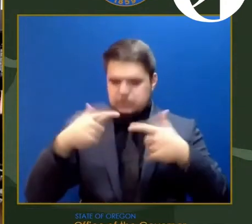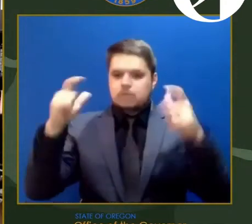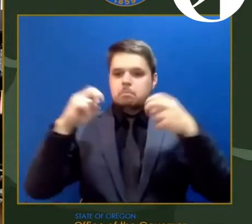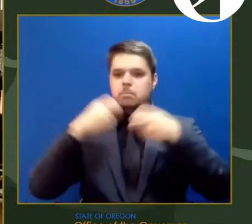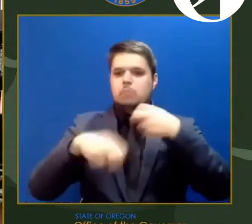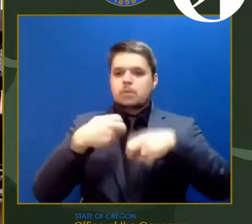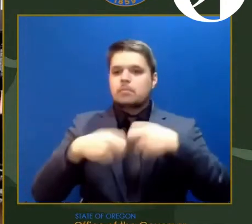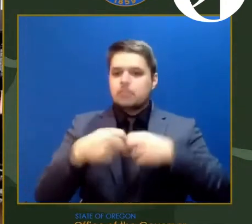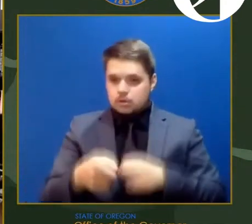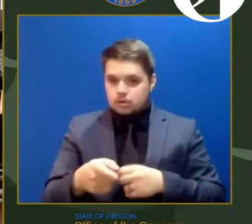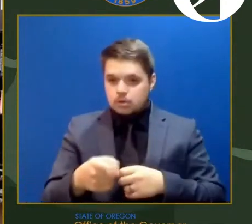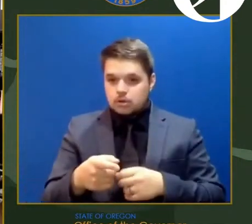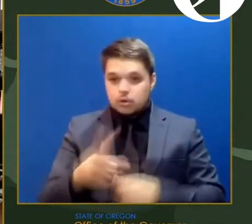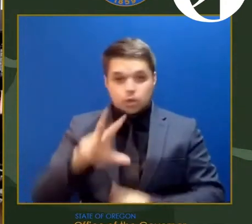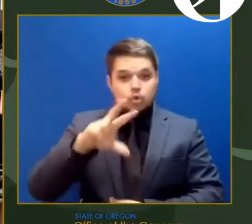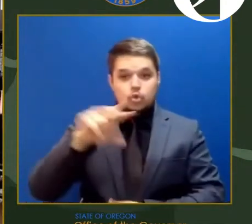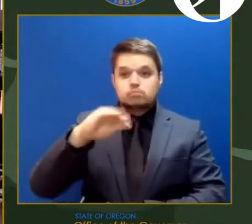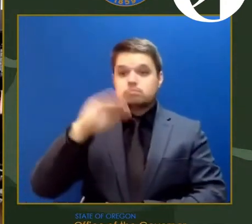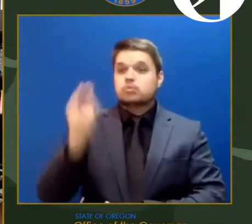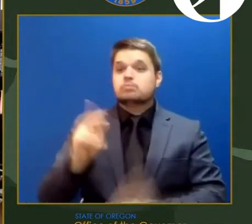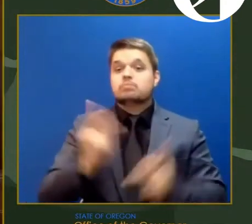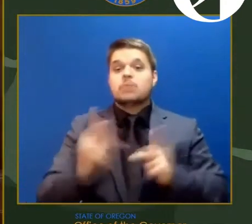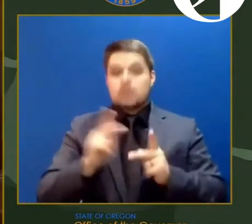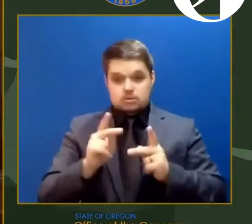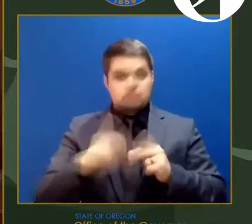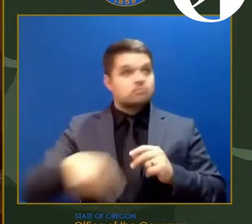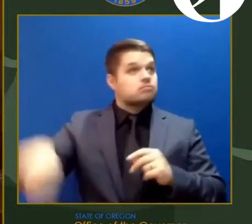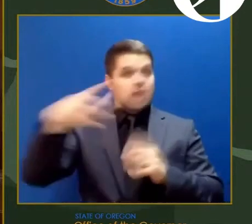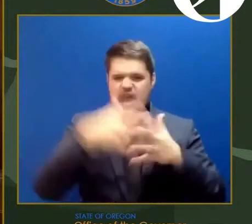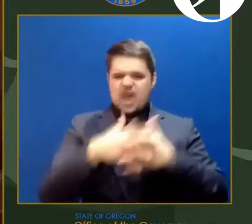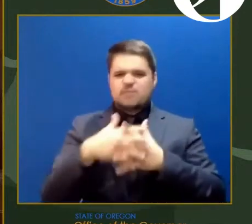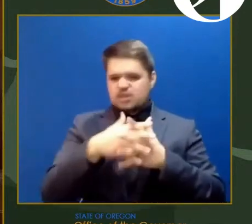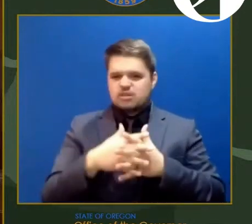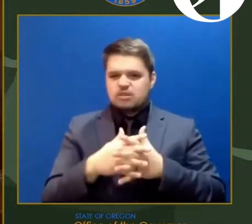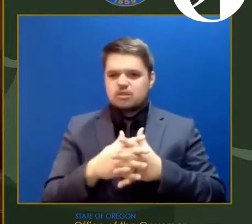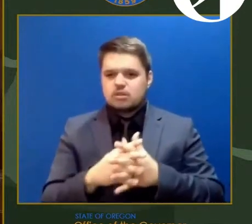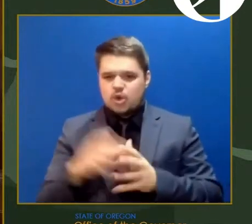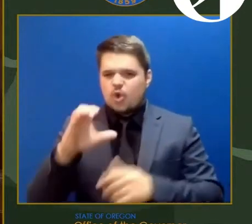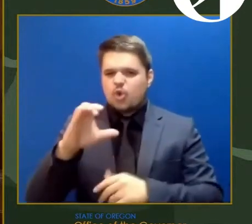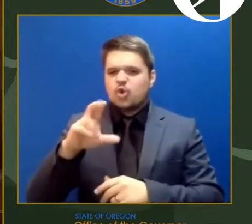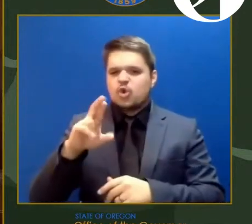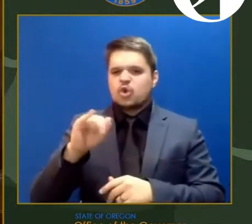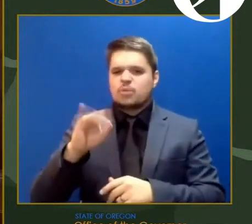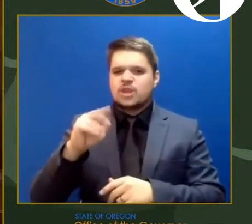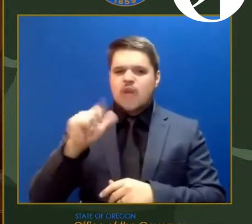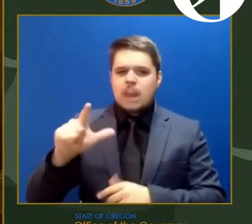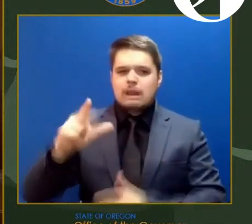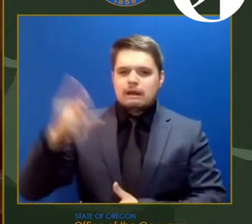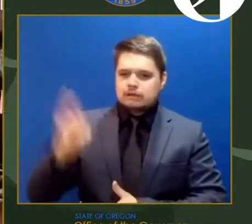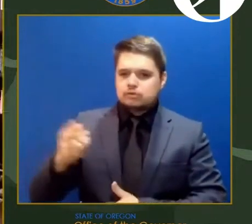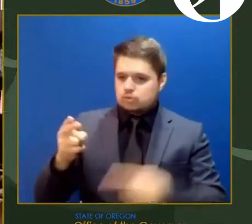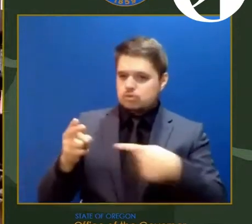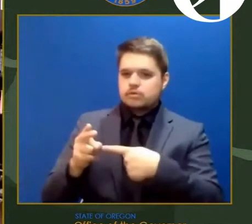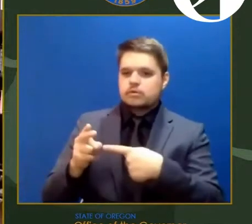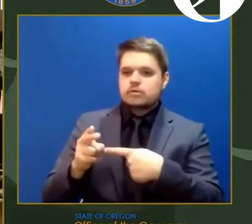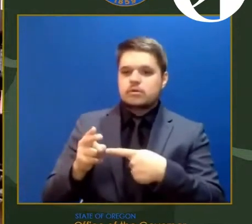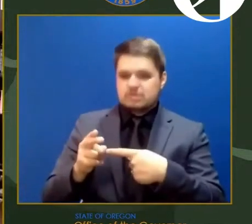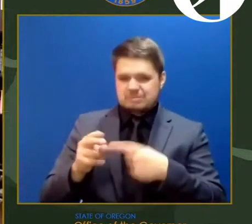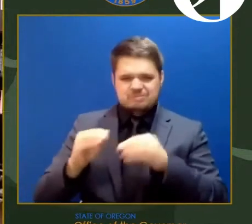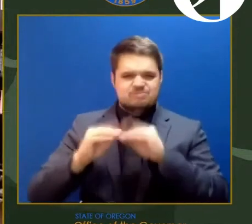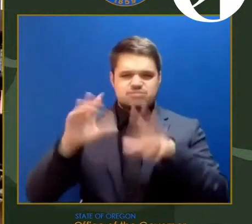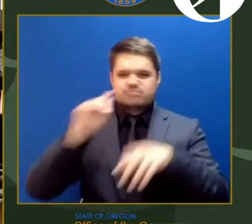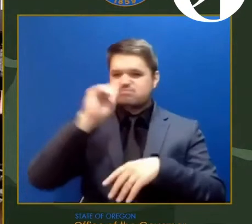criminal history. Our criminal justice system has cast a very wide net. And one of the things that we know is almost every